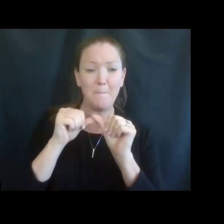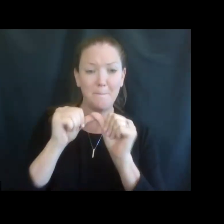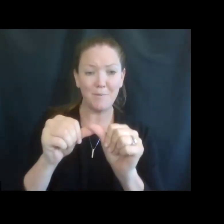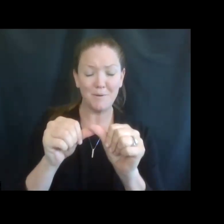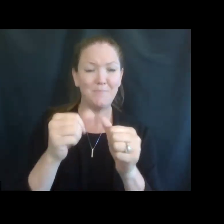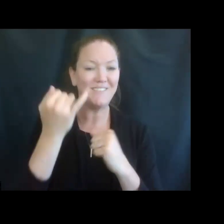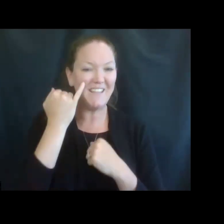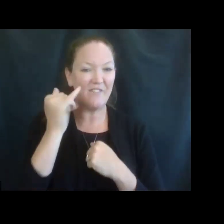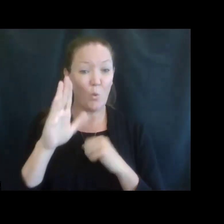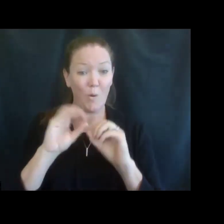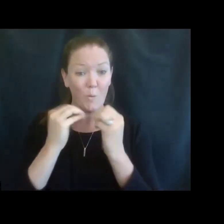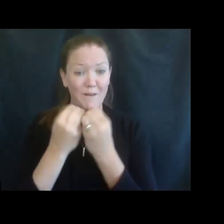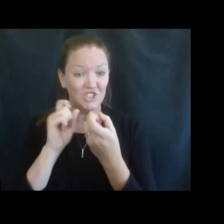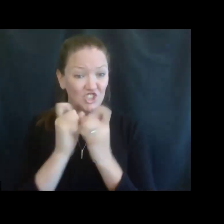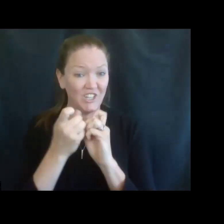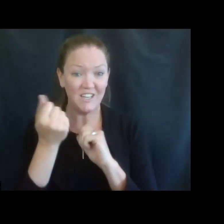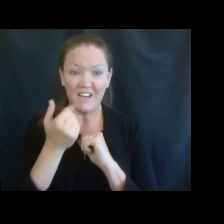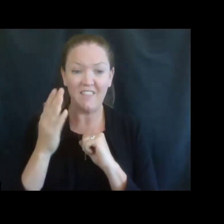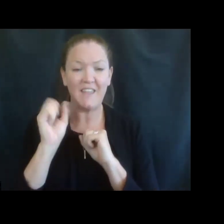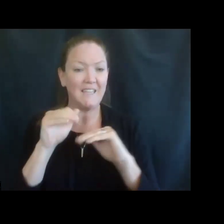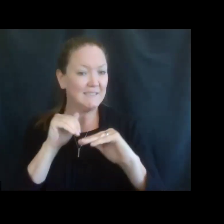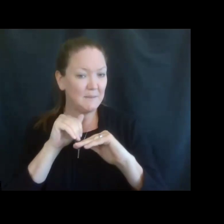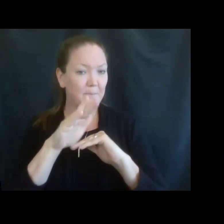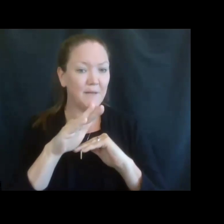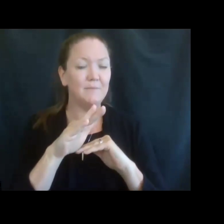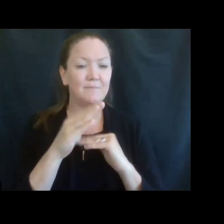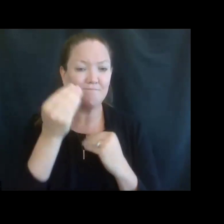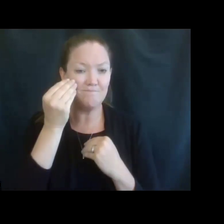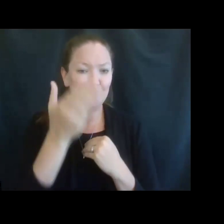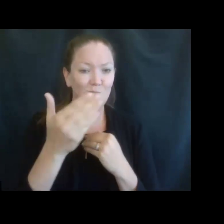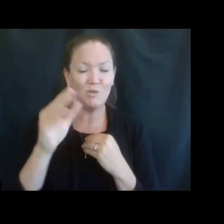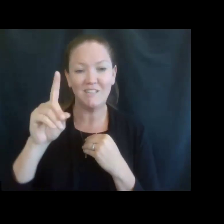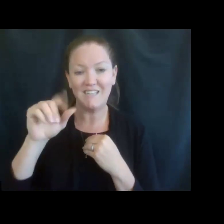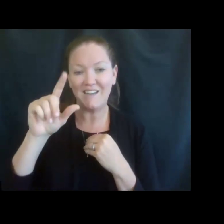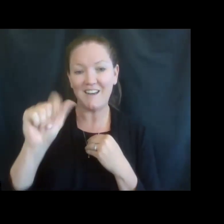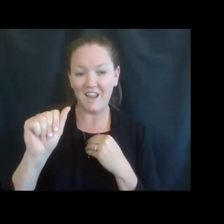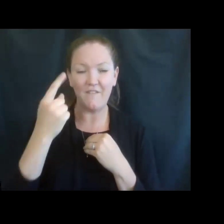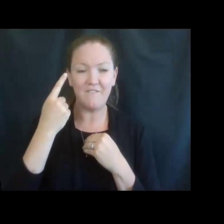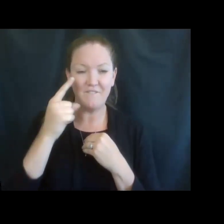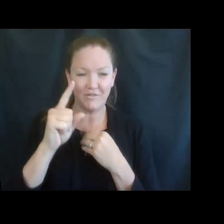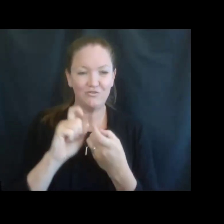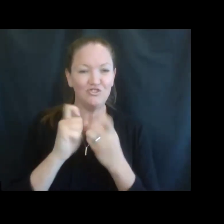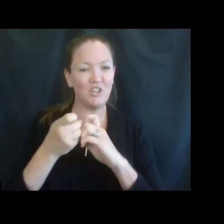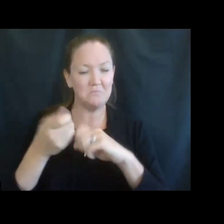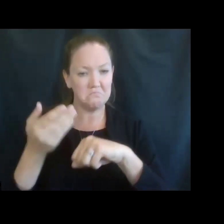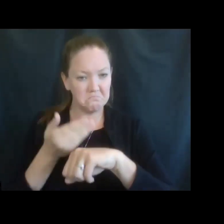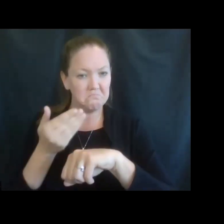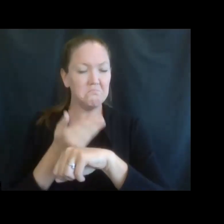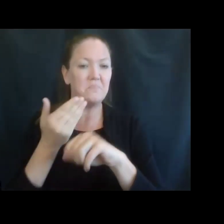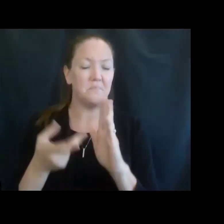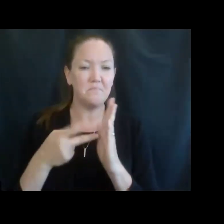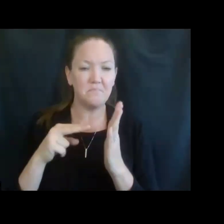within your organization, you can submit the data to be updated. So really hoping